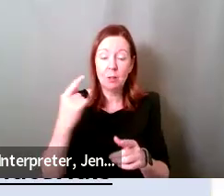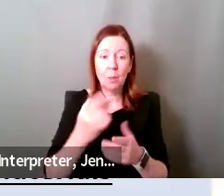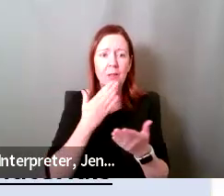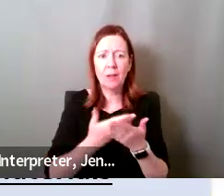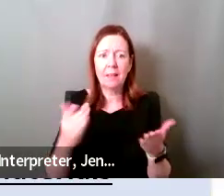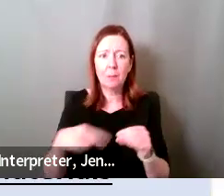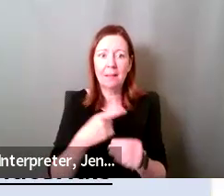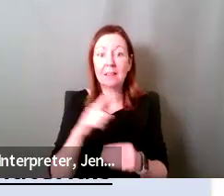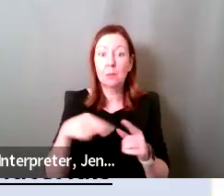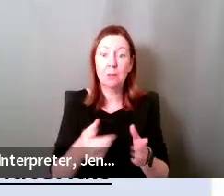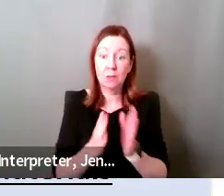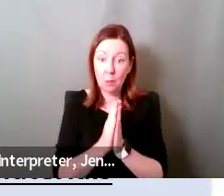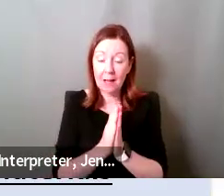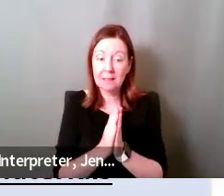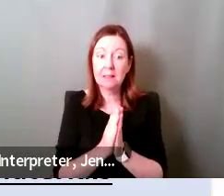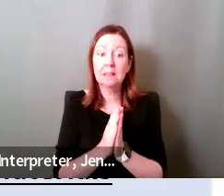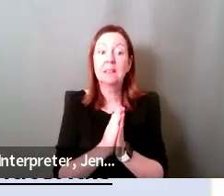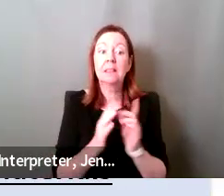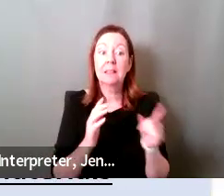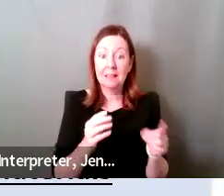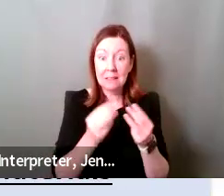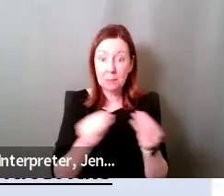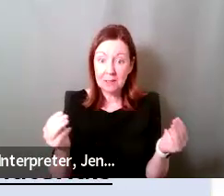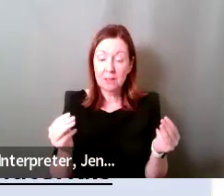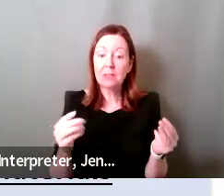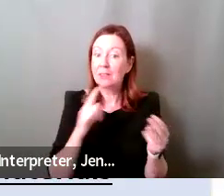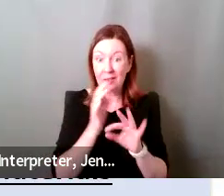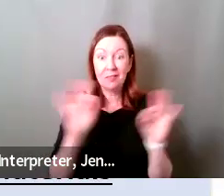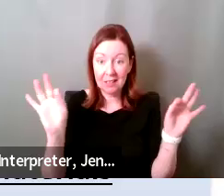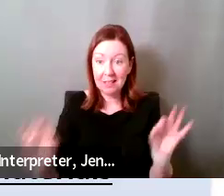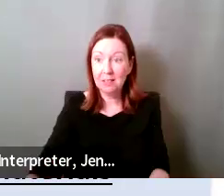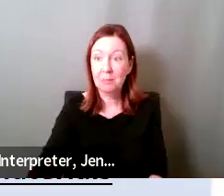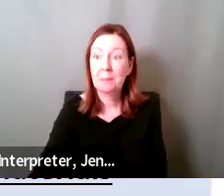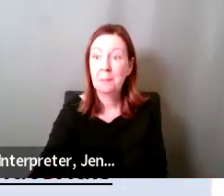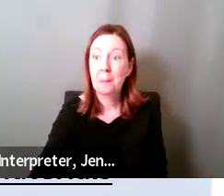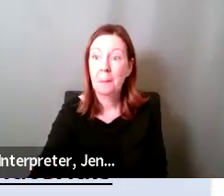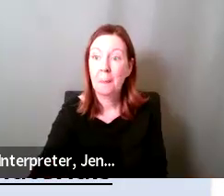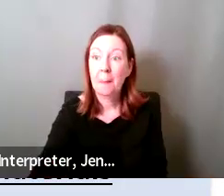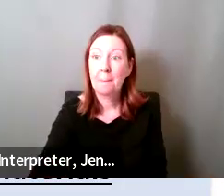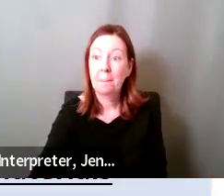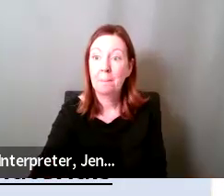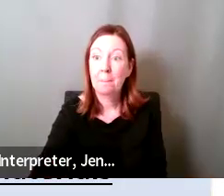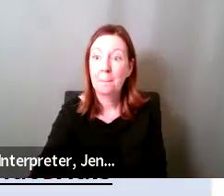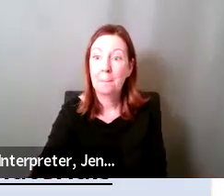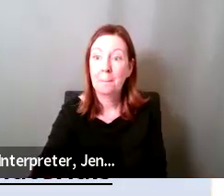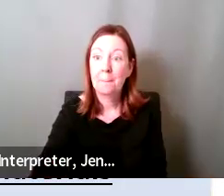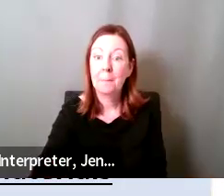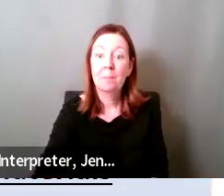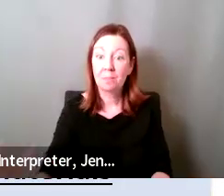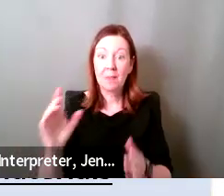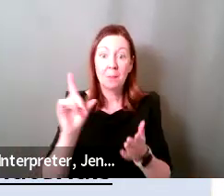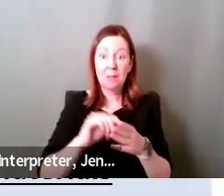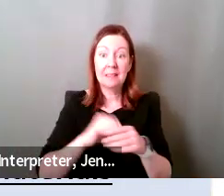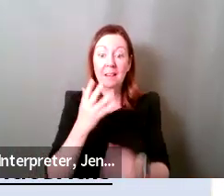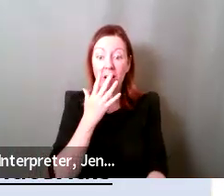this is when you request these materials, they are free. They will be printed in color and can be delivered to your